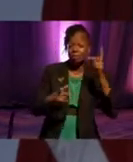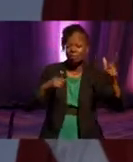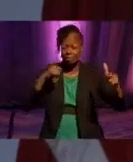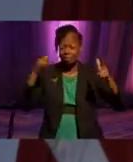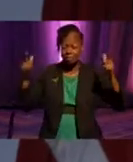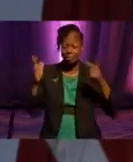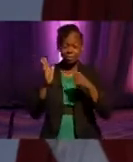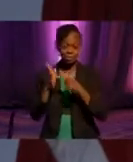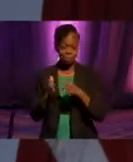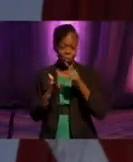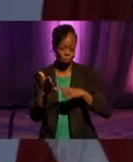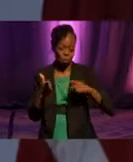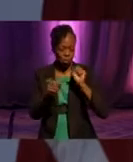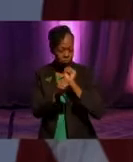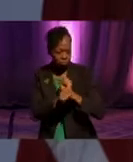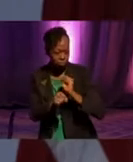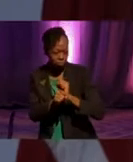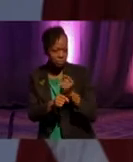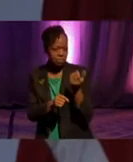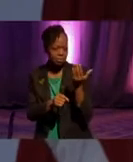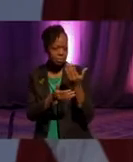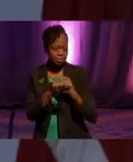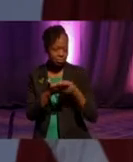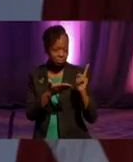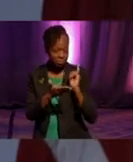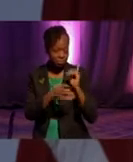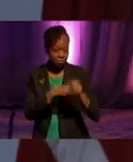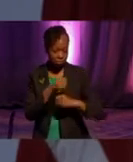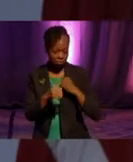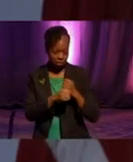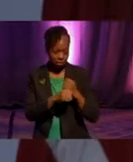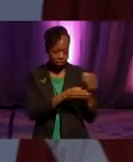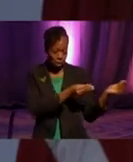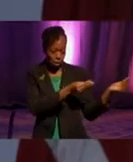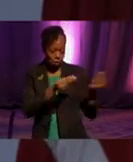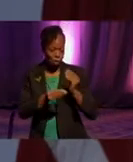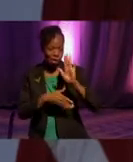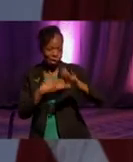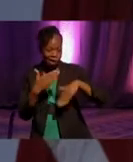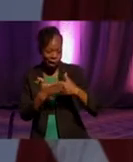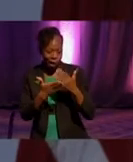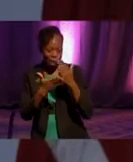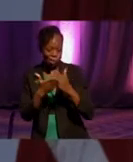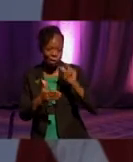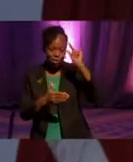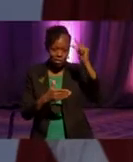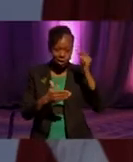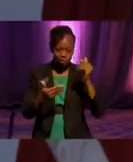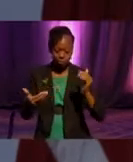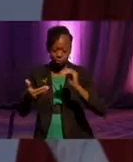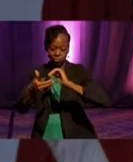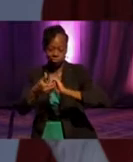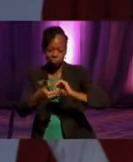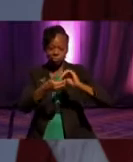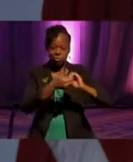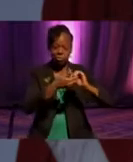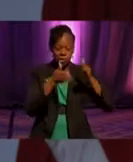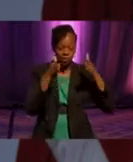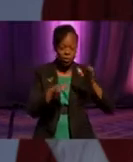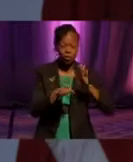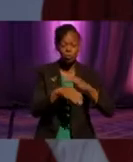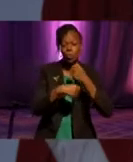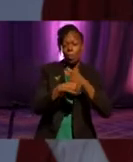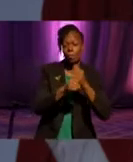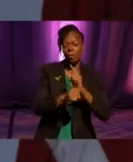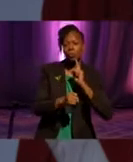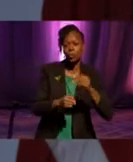on a number of years, bringing all parts of the government together to focus on making